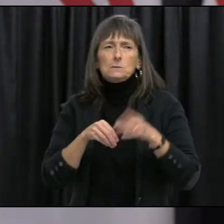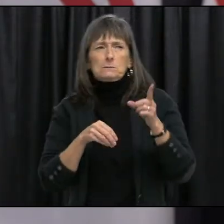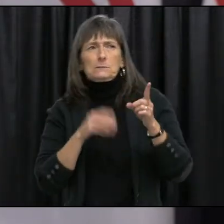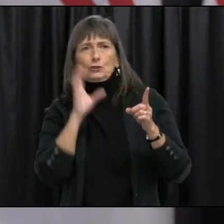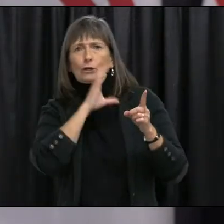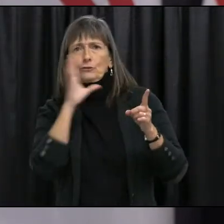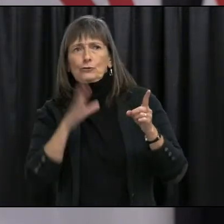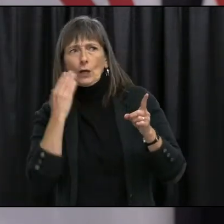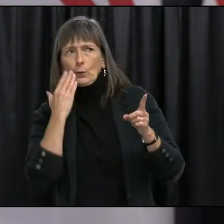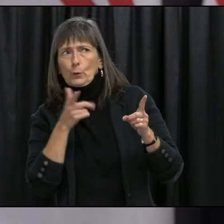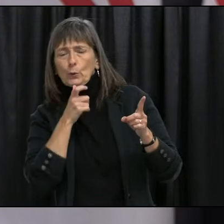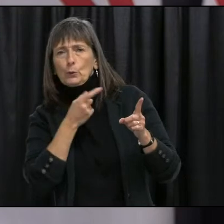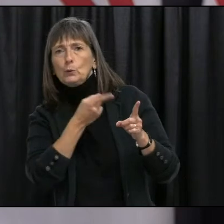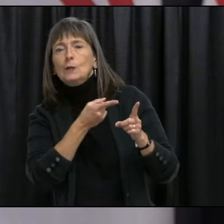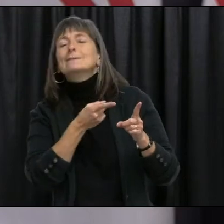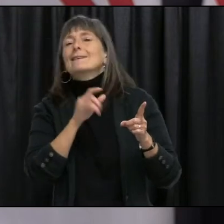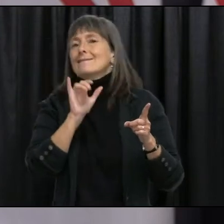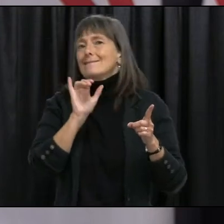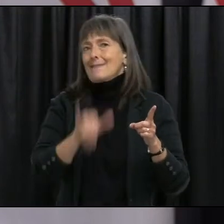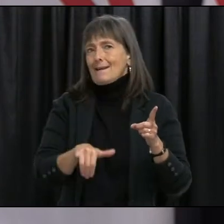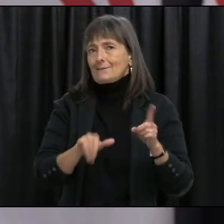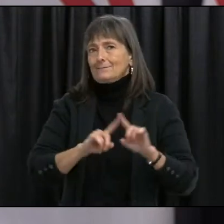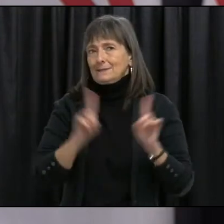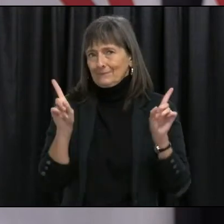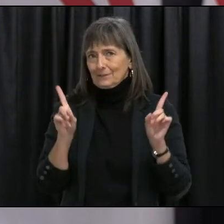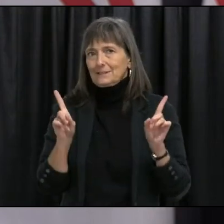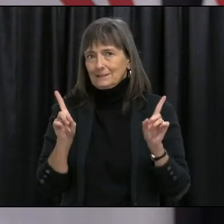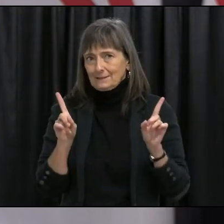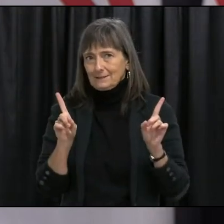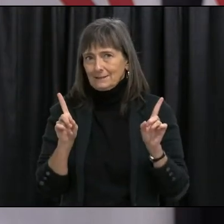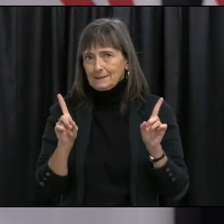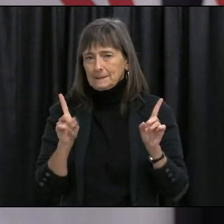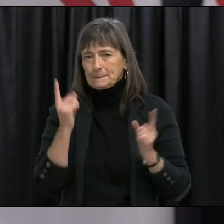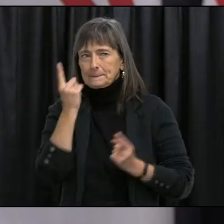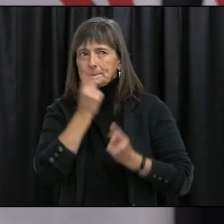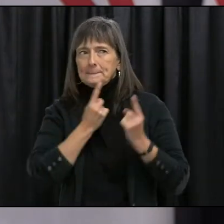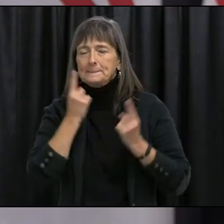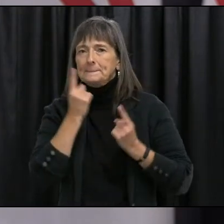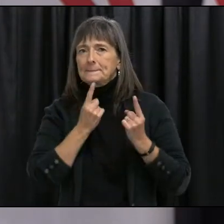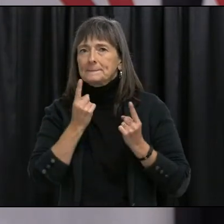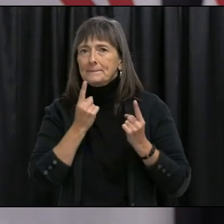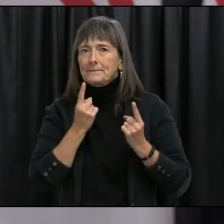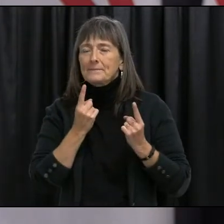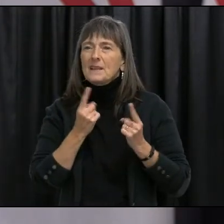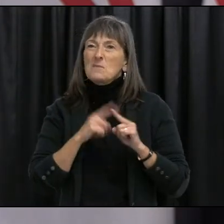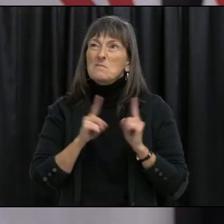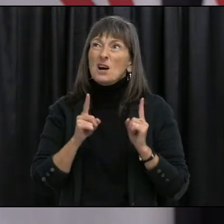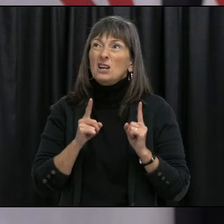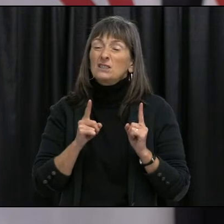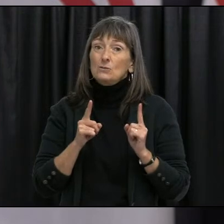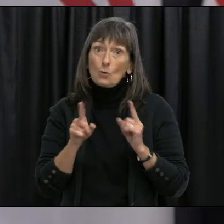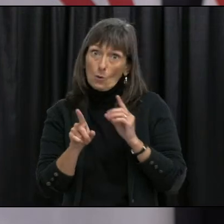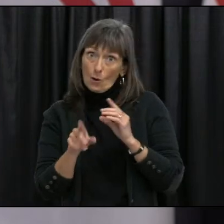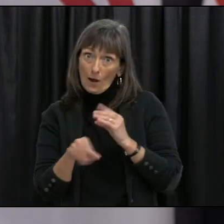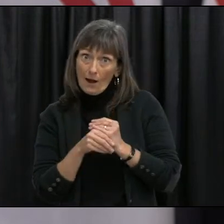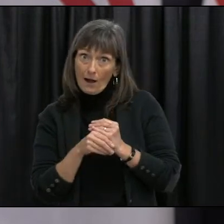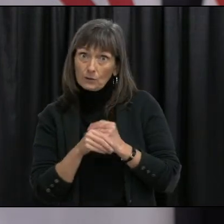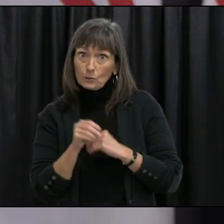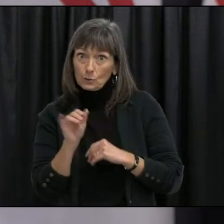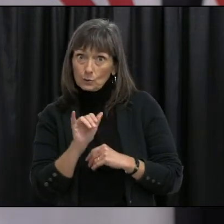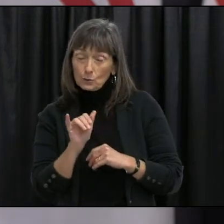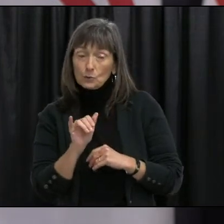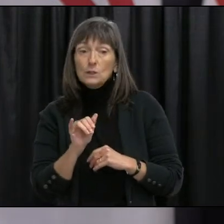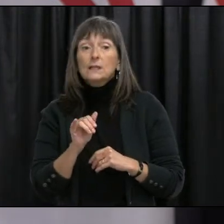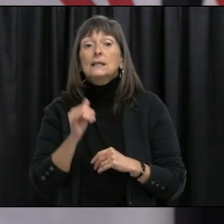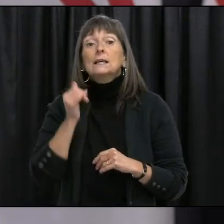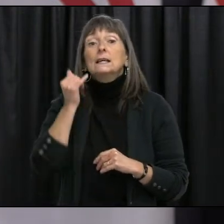house, that's something that should seriously be considered. But I would even take that one step further. Should